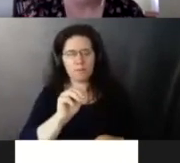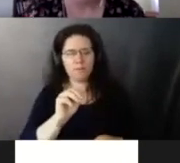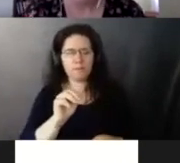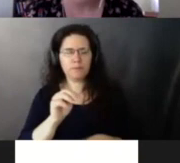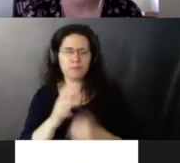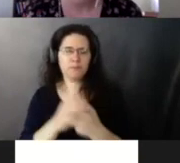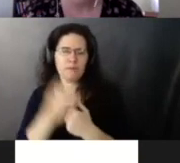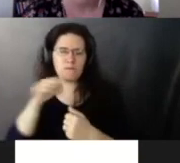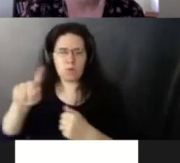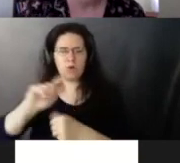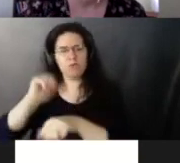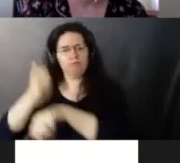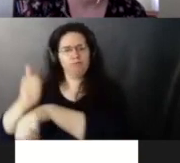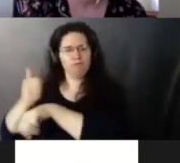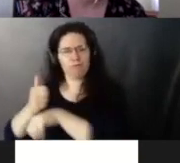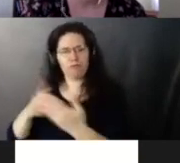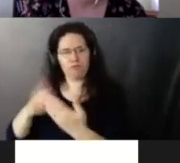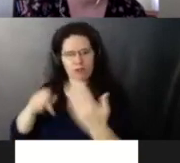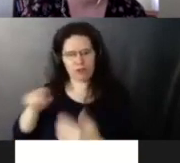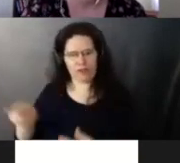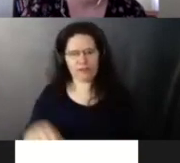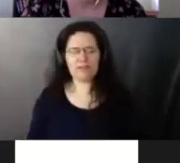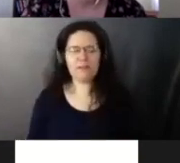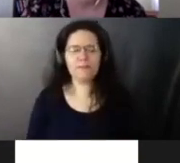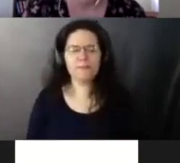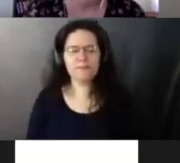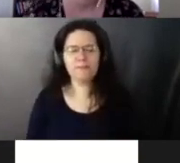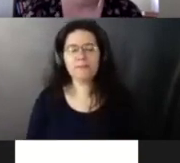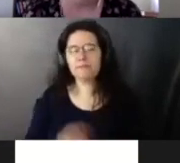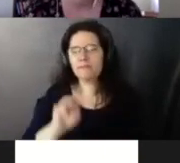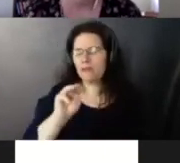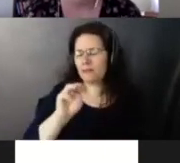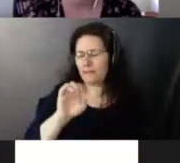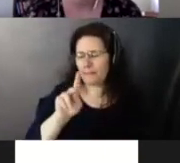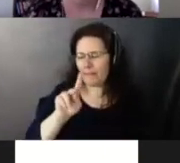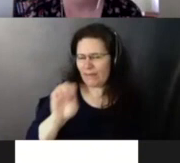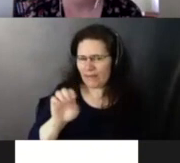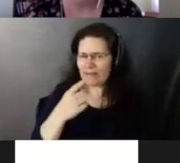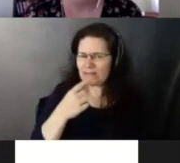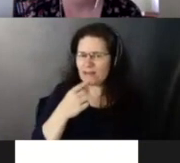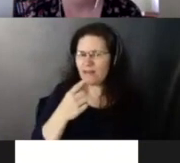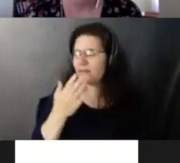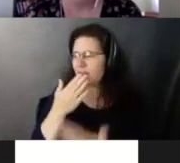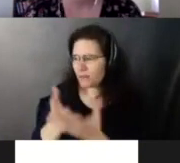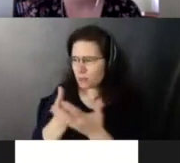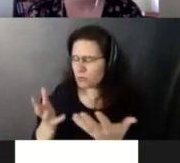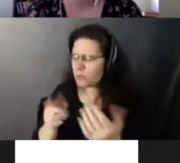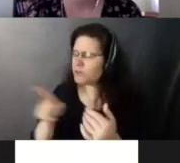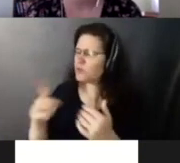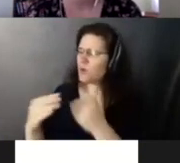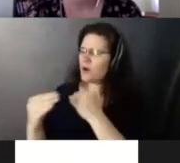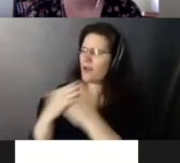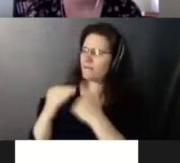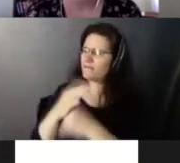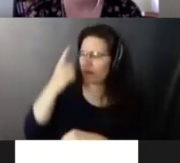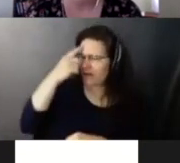Great. Thank you so much, Safira. What advice do you have for YES alumni who are trying to develop